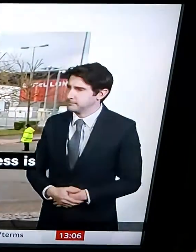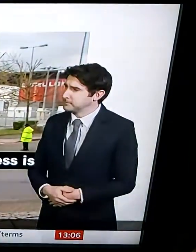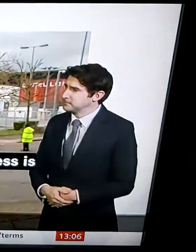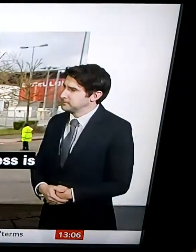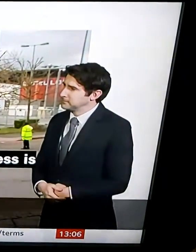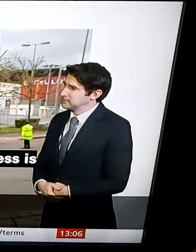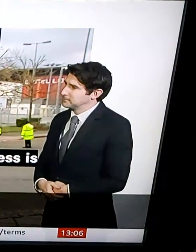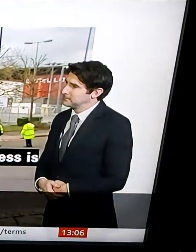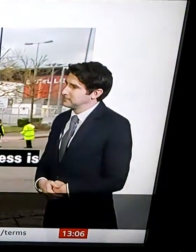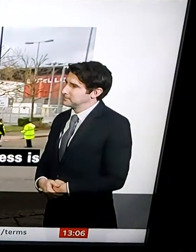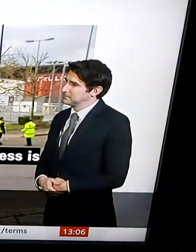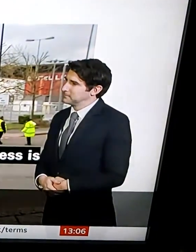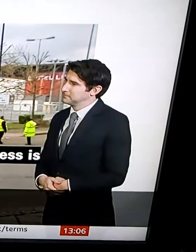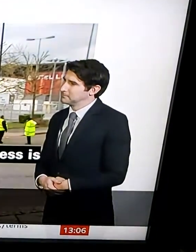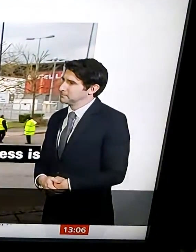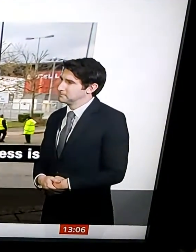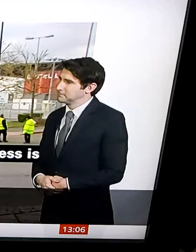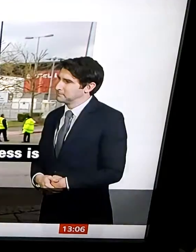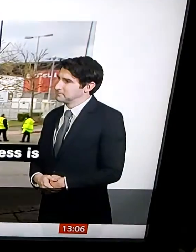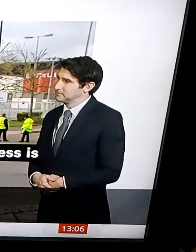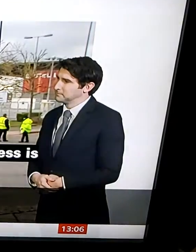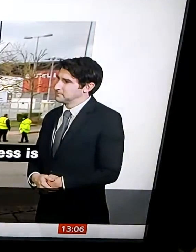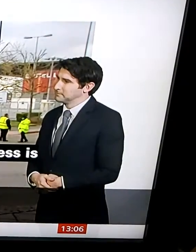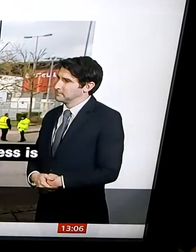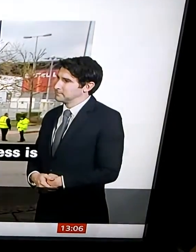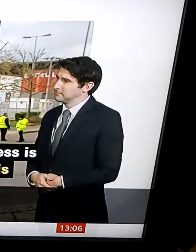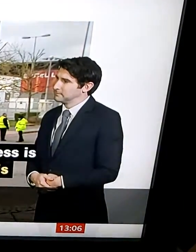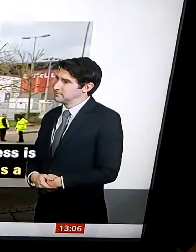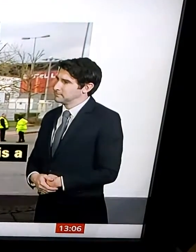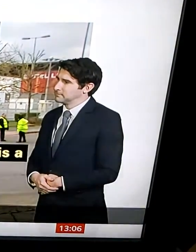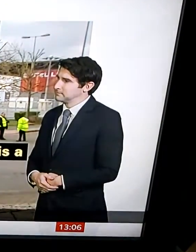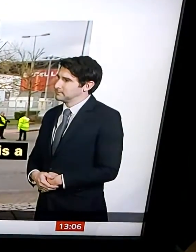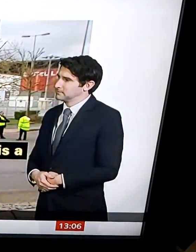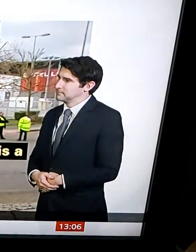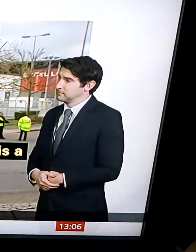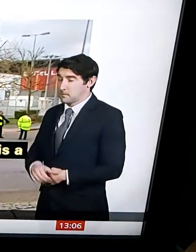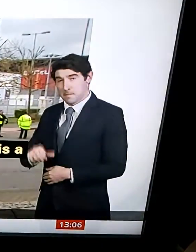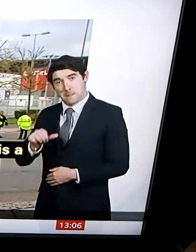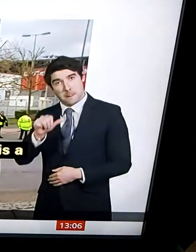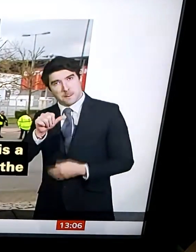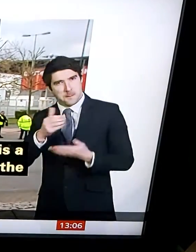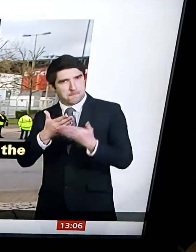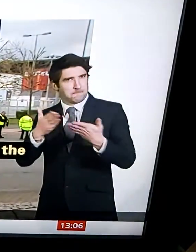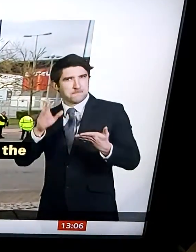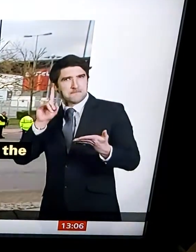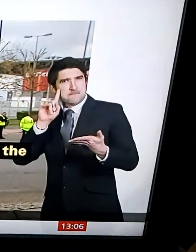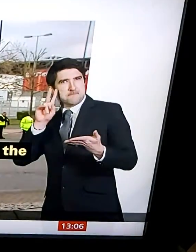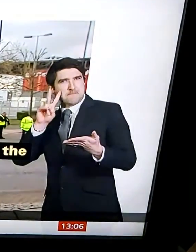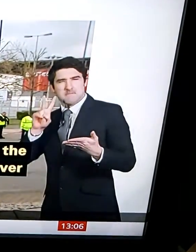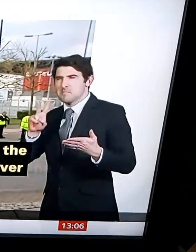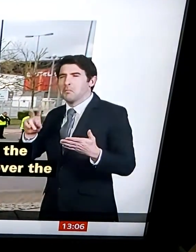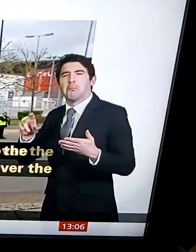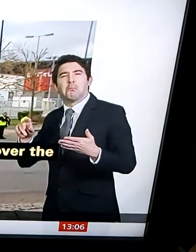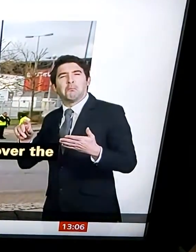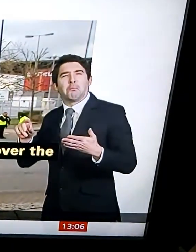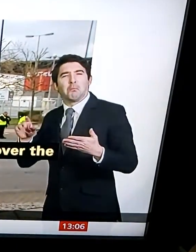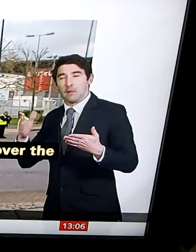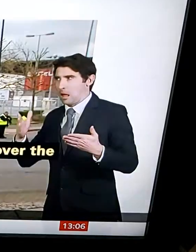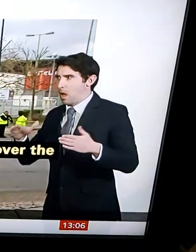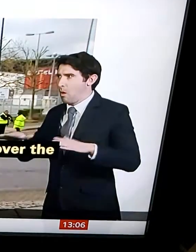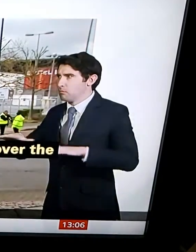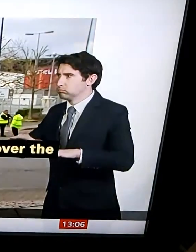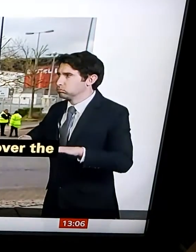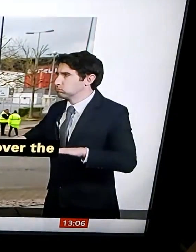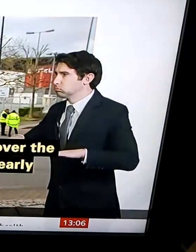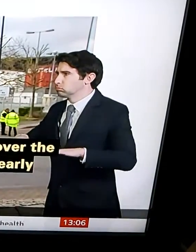Well, look, there's a lot more activity behind me at the moment than there has been over the last few days, and I think we're nearly there. Later this week, possibly as